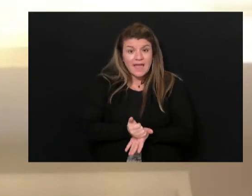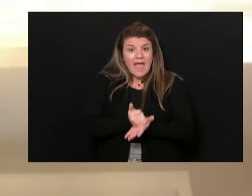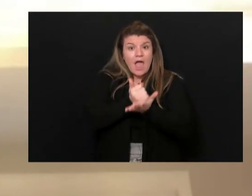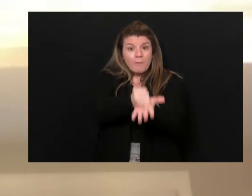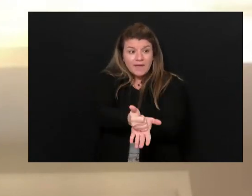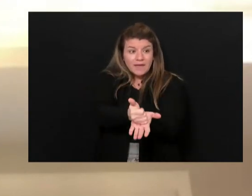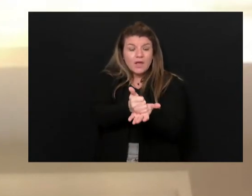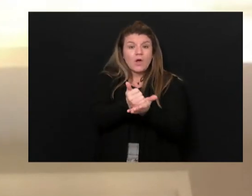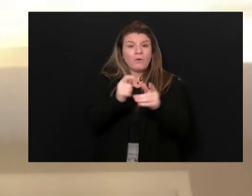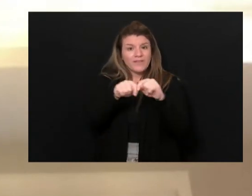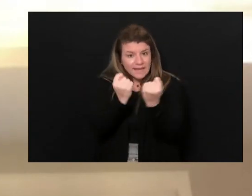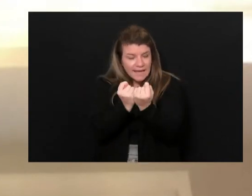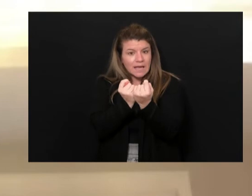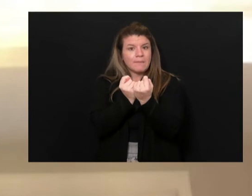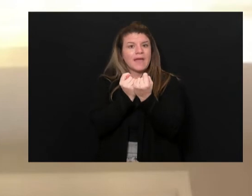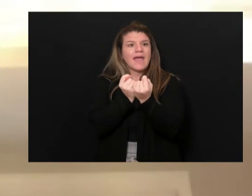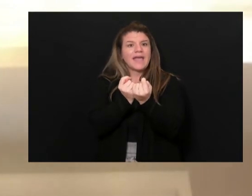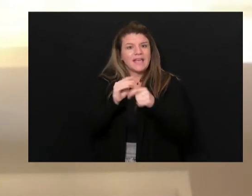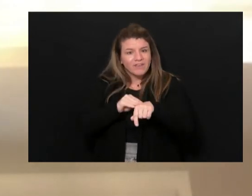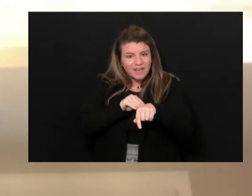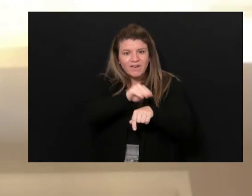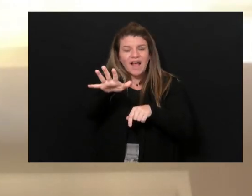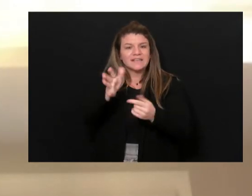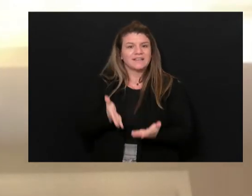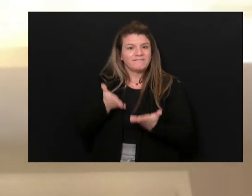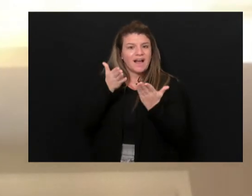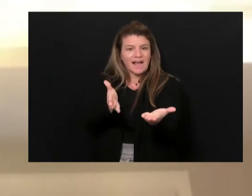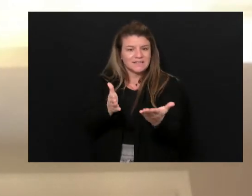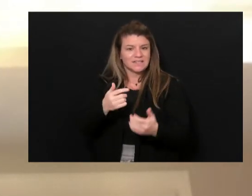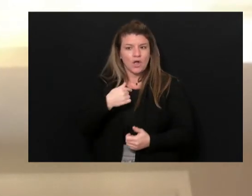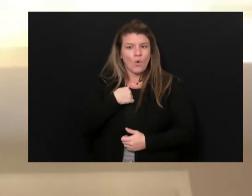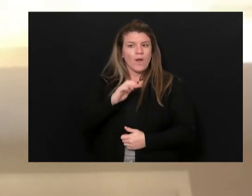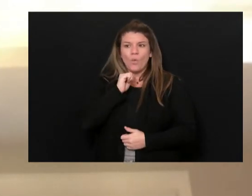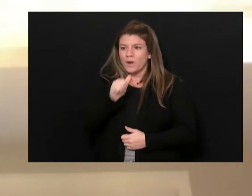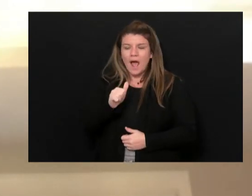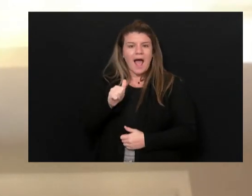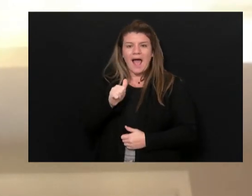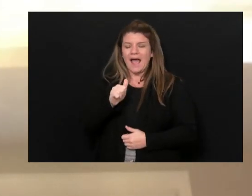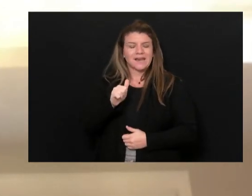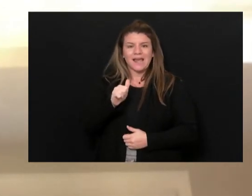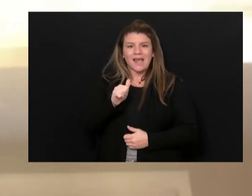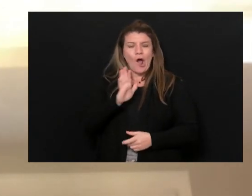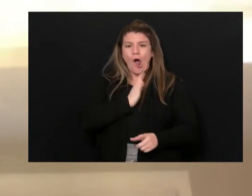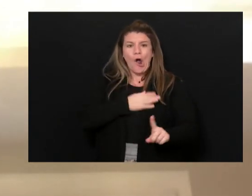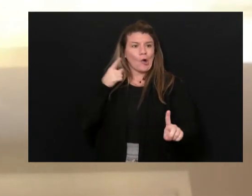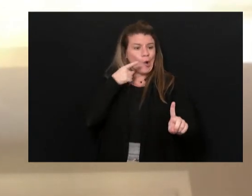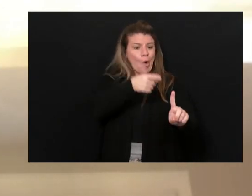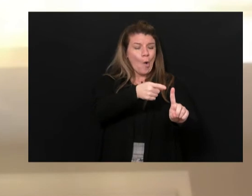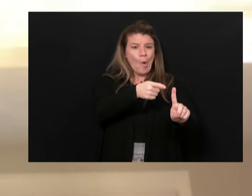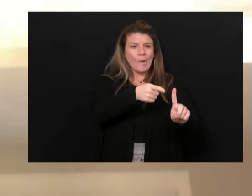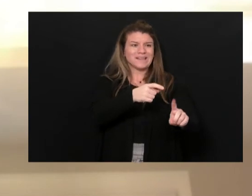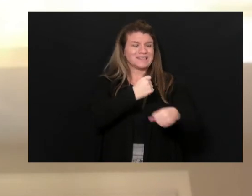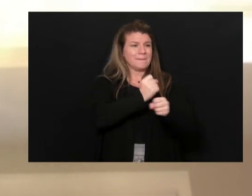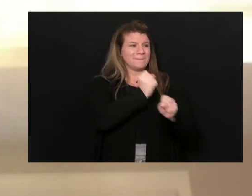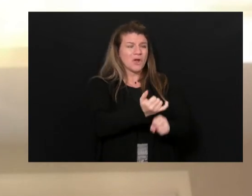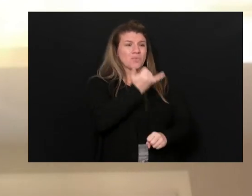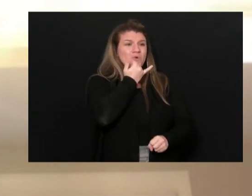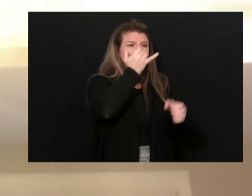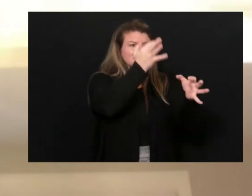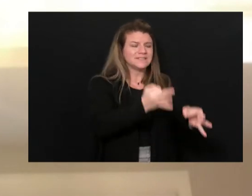advice possible and do the best we can. And we will try to make decisions that do the best and balance